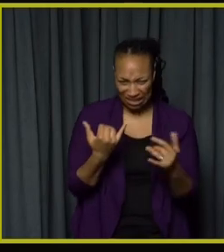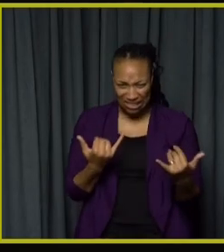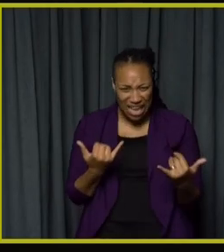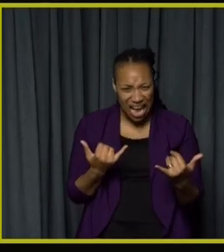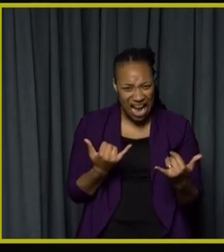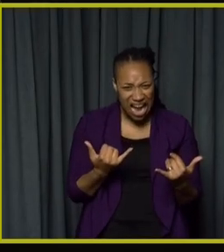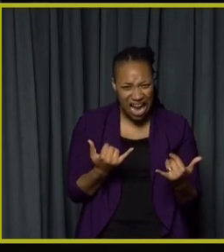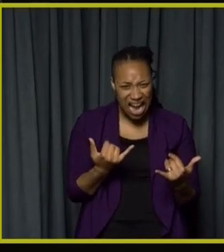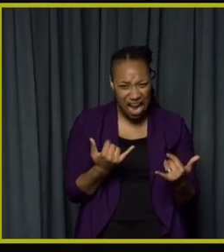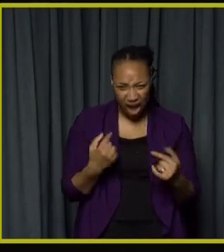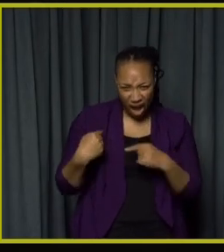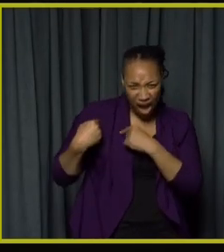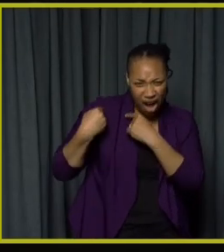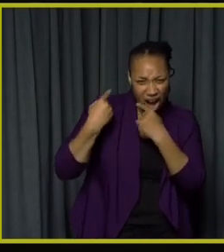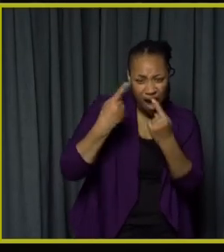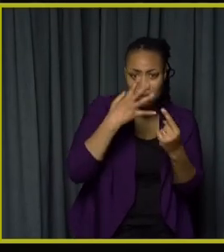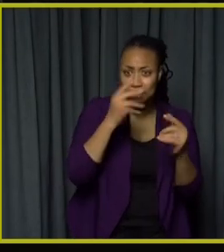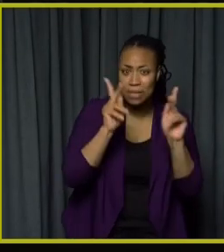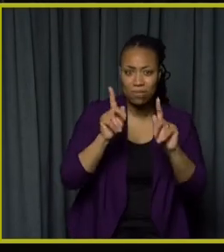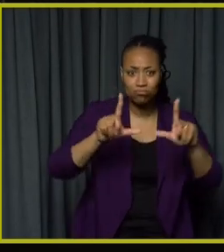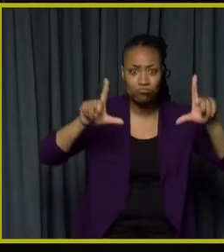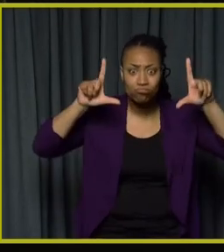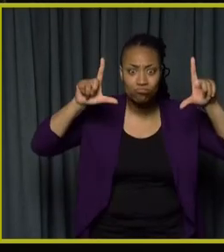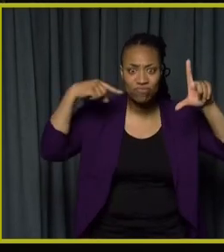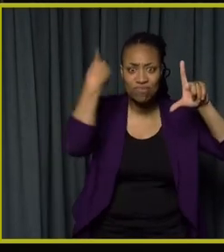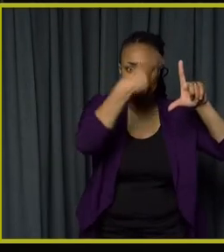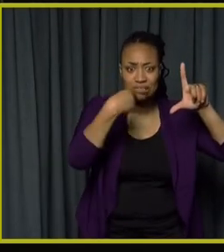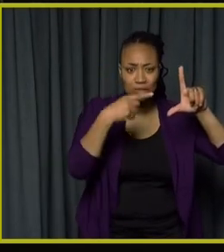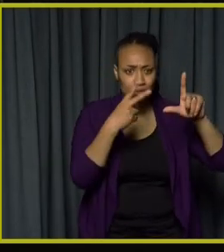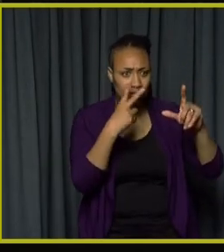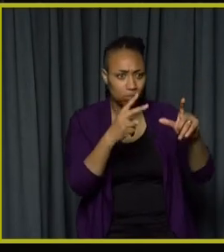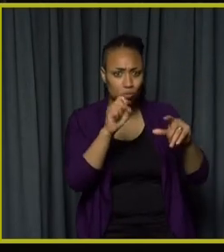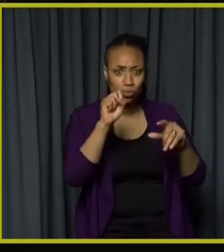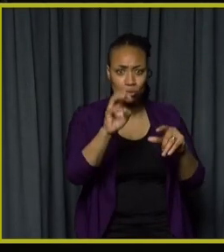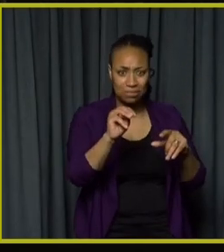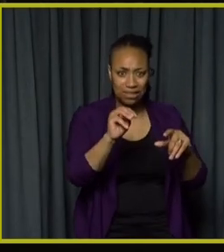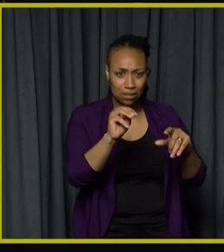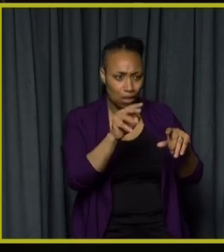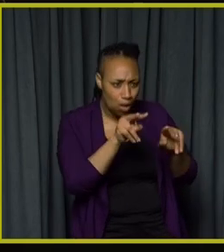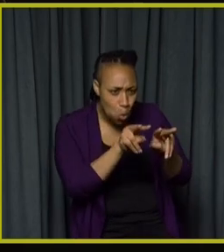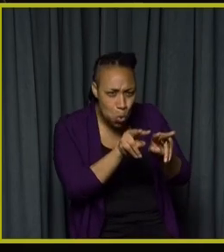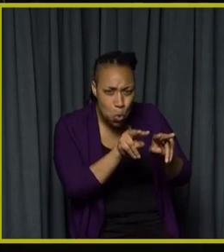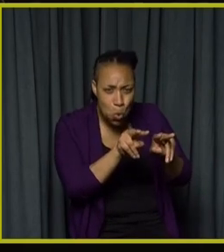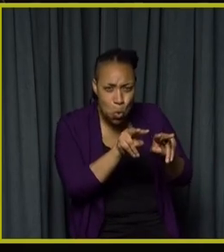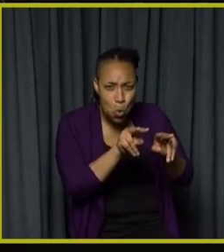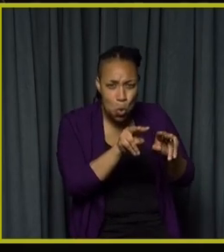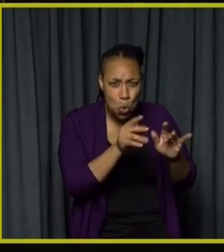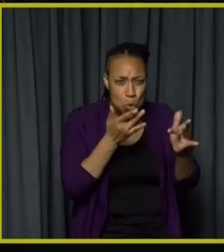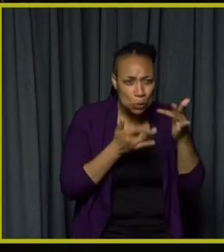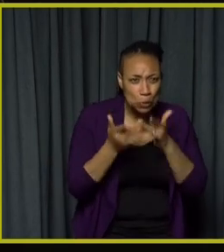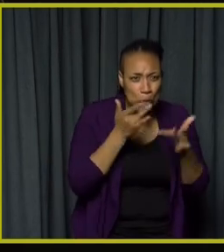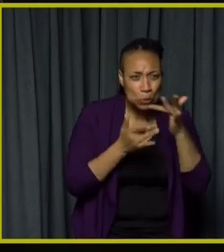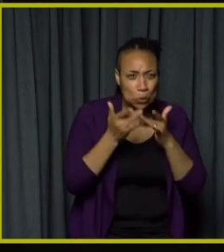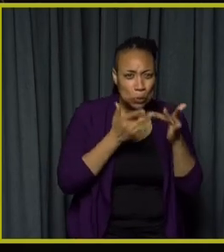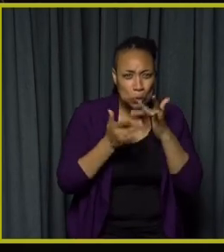how socio-political violence has also gripped millions through the interlocking injustices of